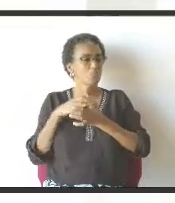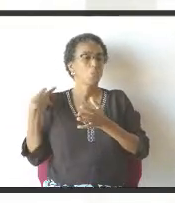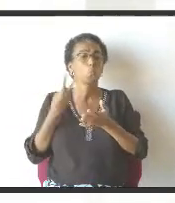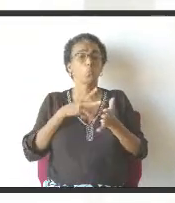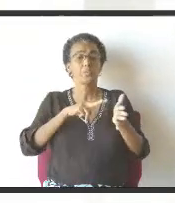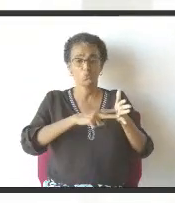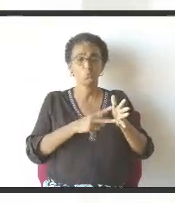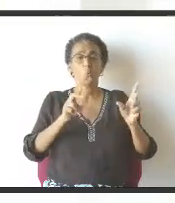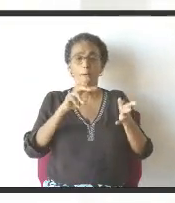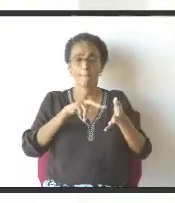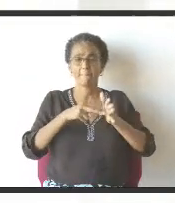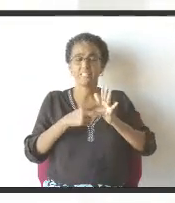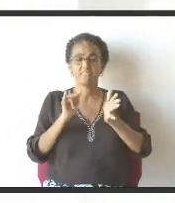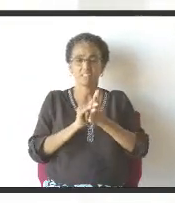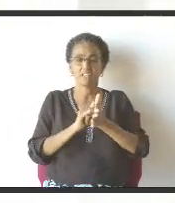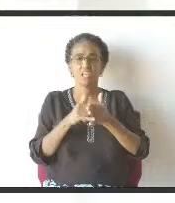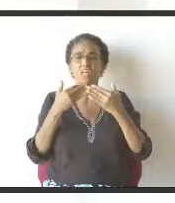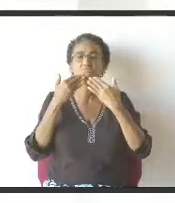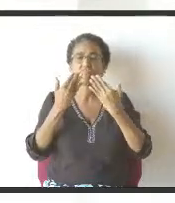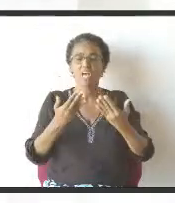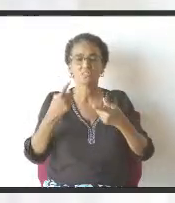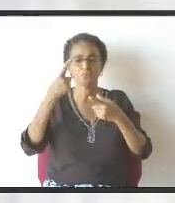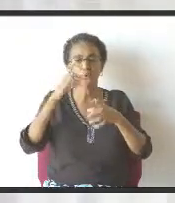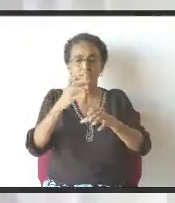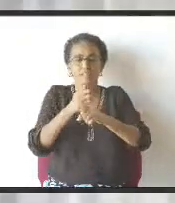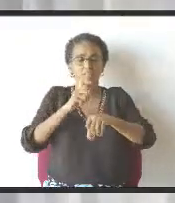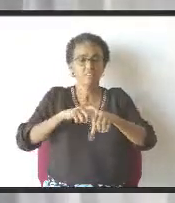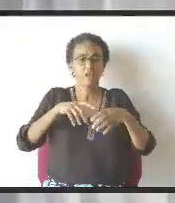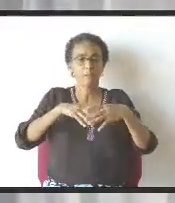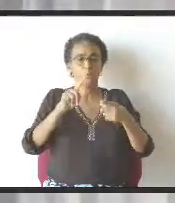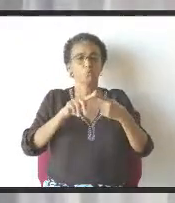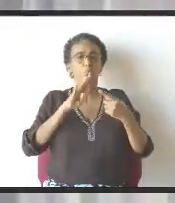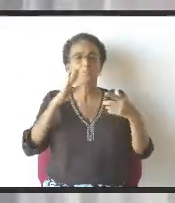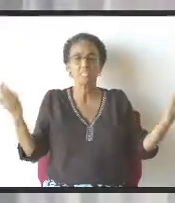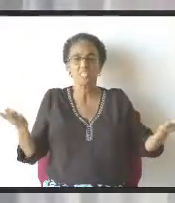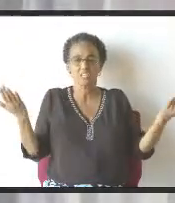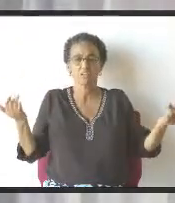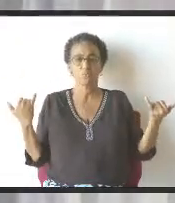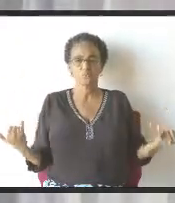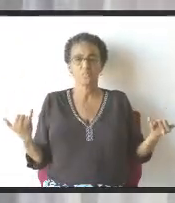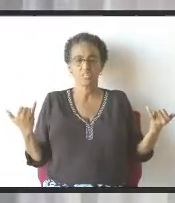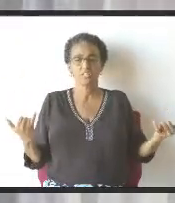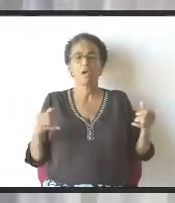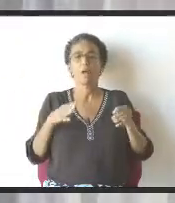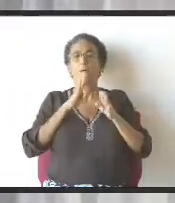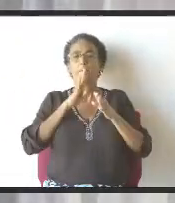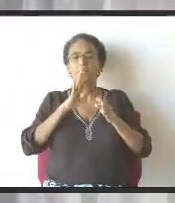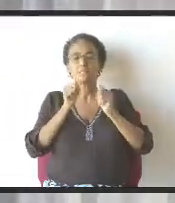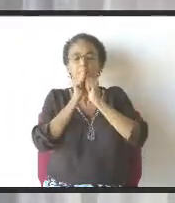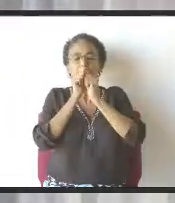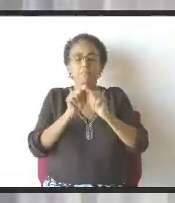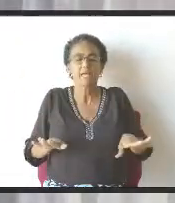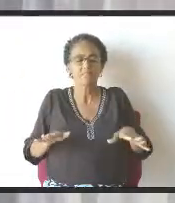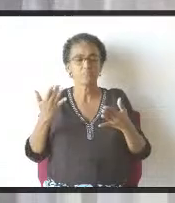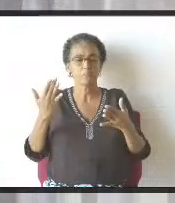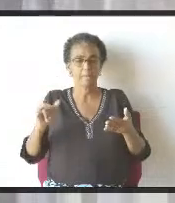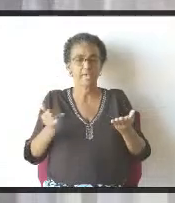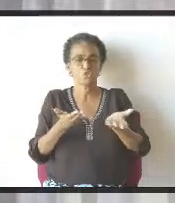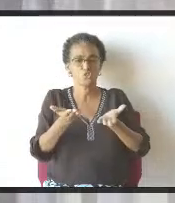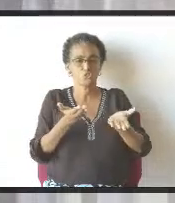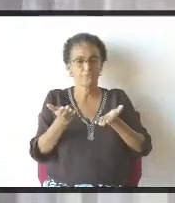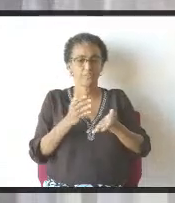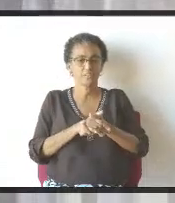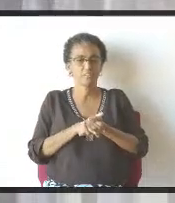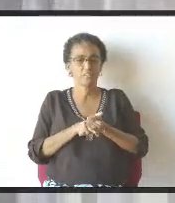That. Thank you for taking time out to be here today. Continue to be blessed by the service. All right, and those who are online, we're happy to have you